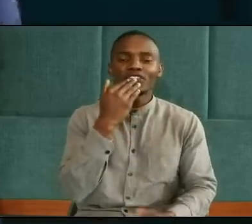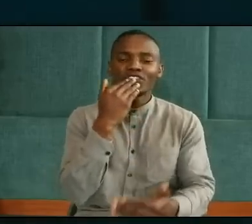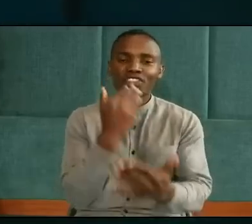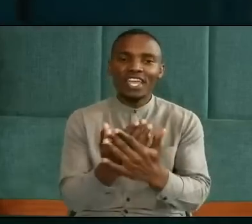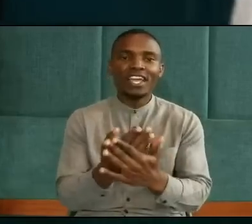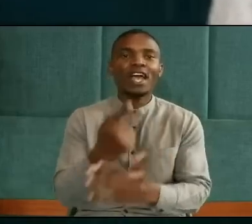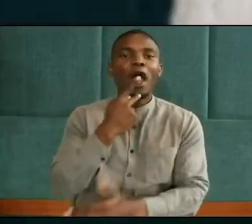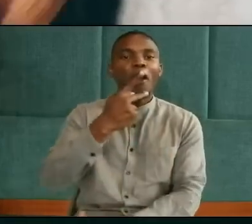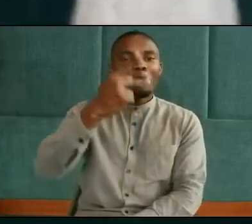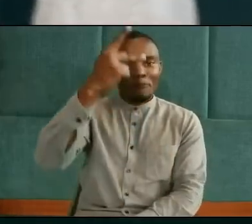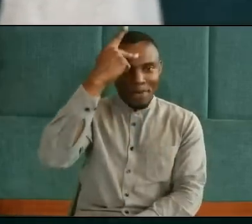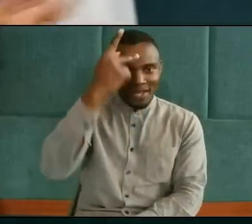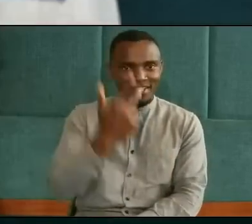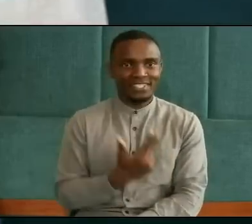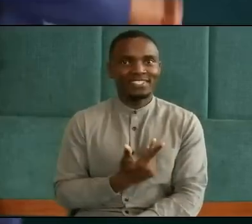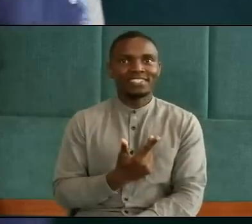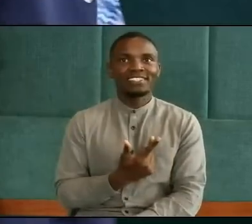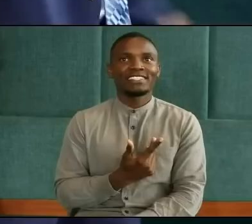me.